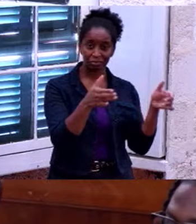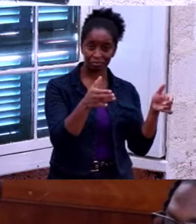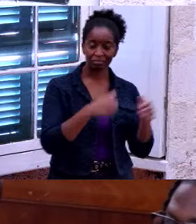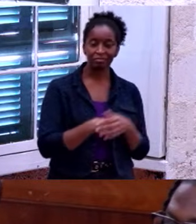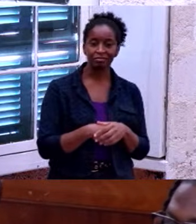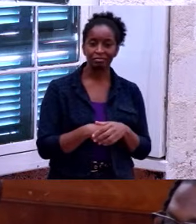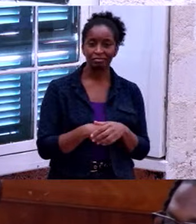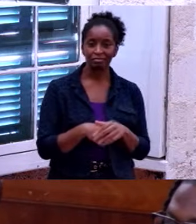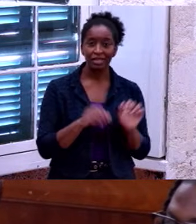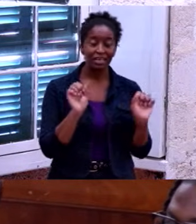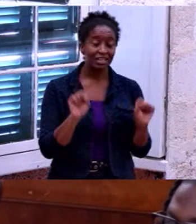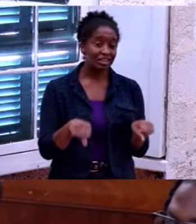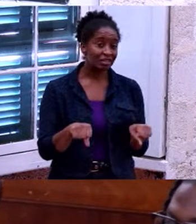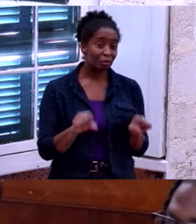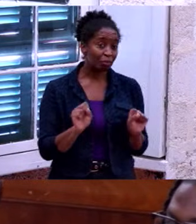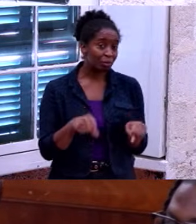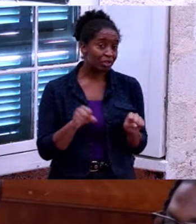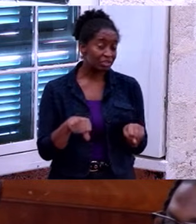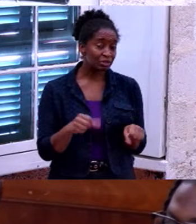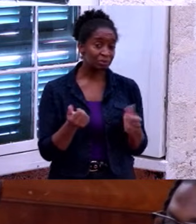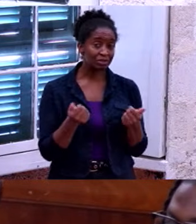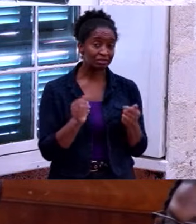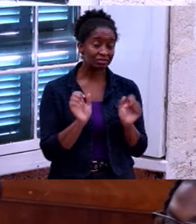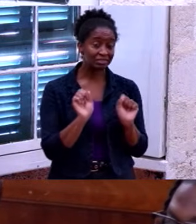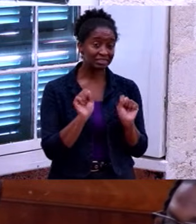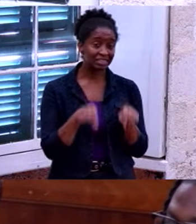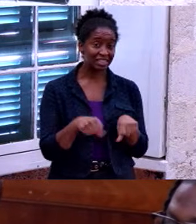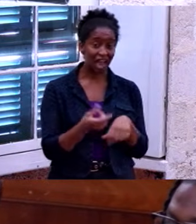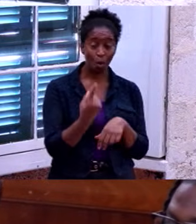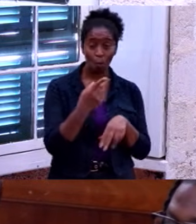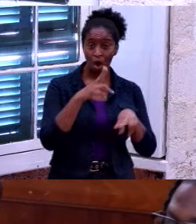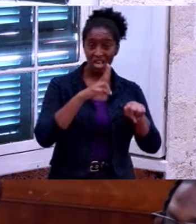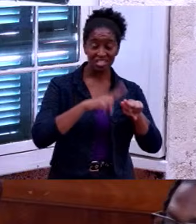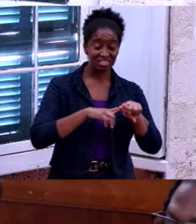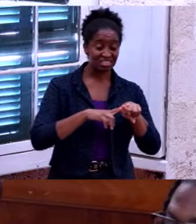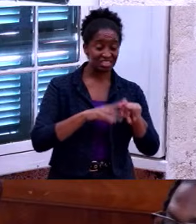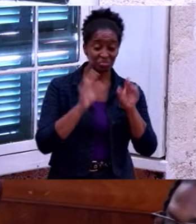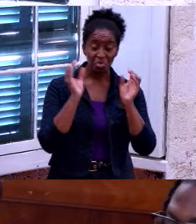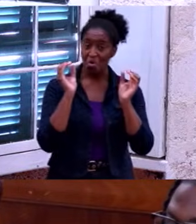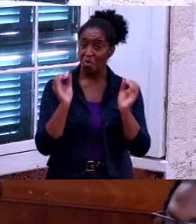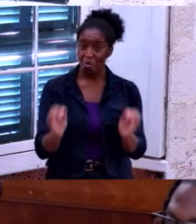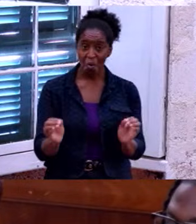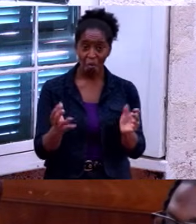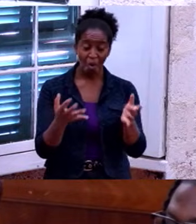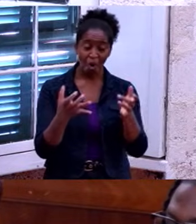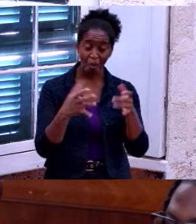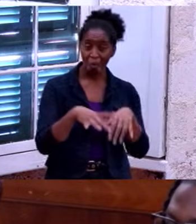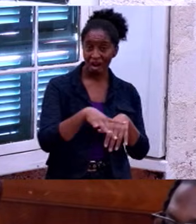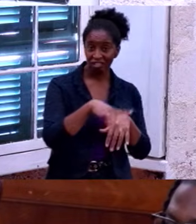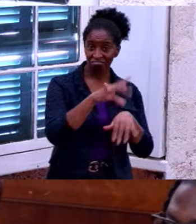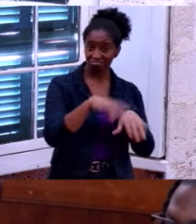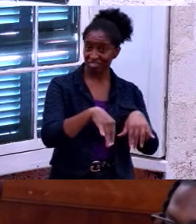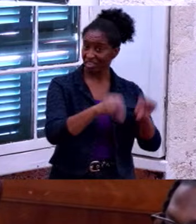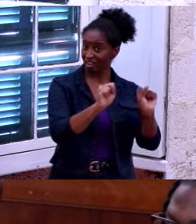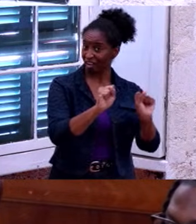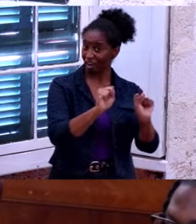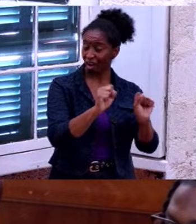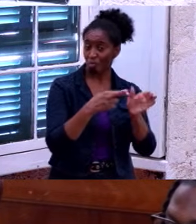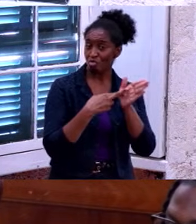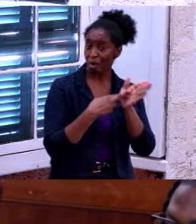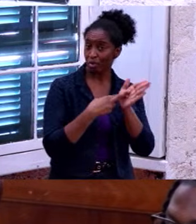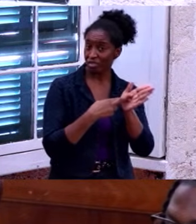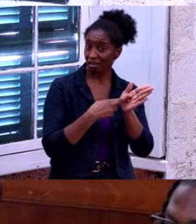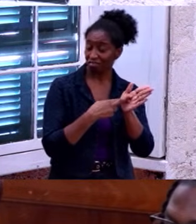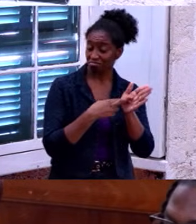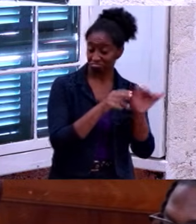one contests. But not in a small country like Barbados. That is not practical. And one of the things that we have not spoken about is